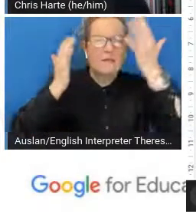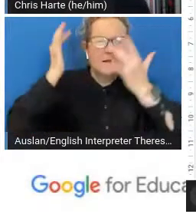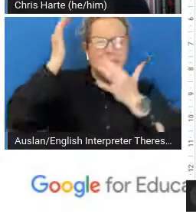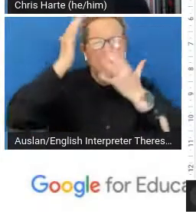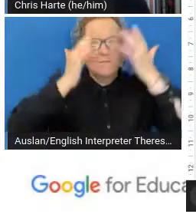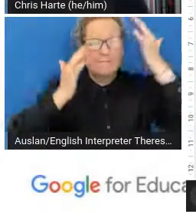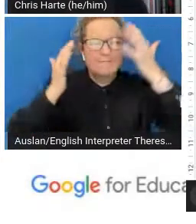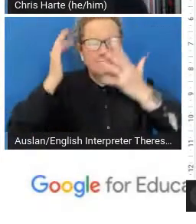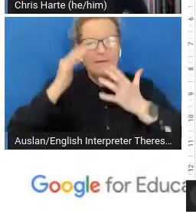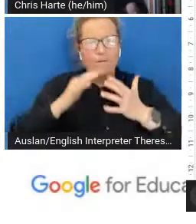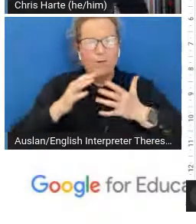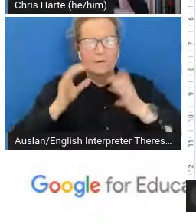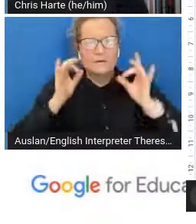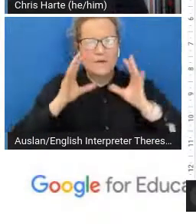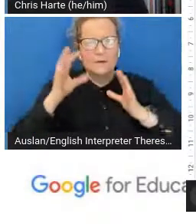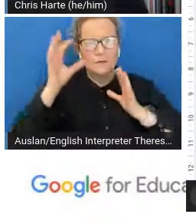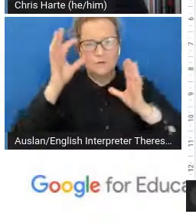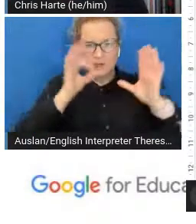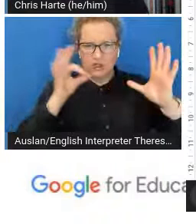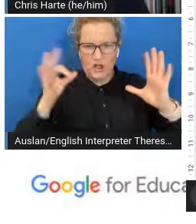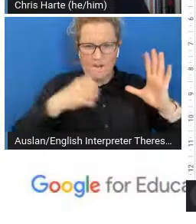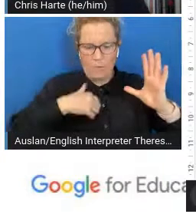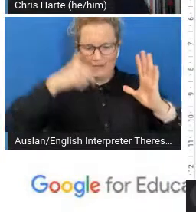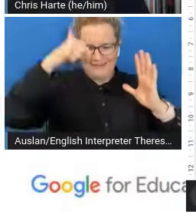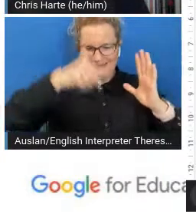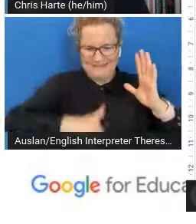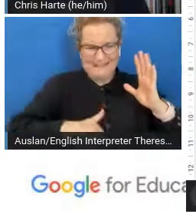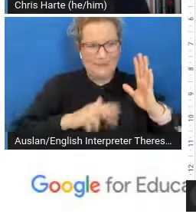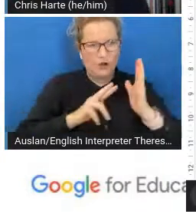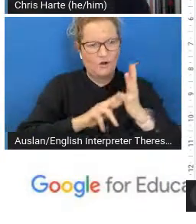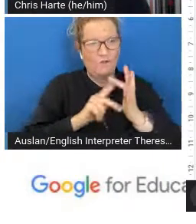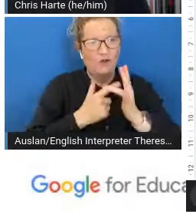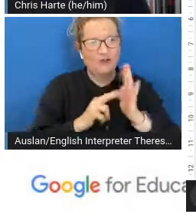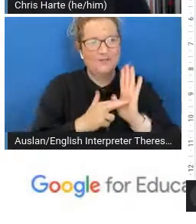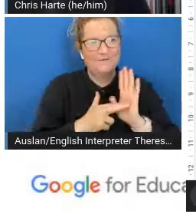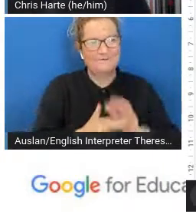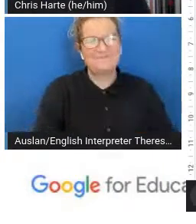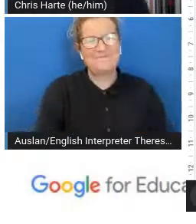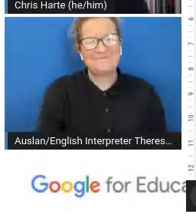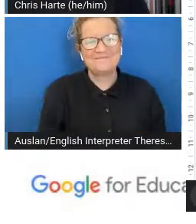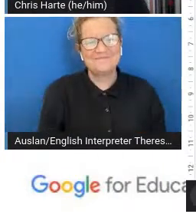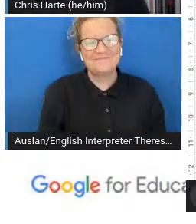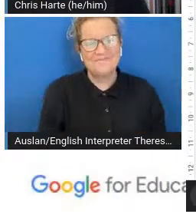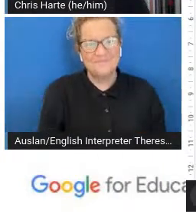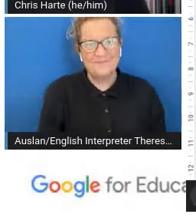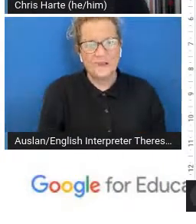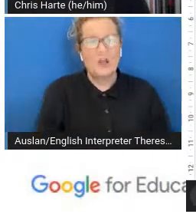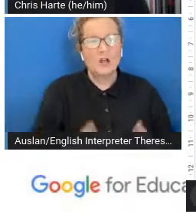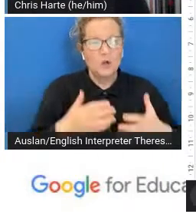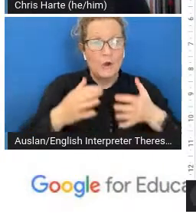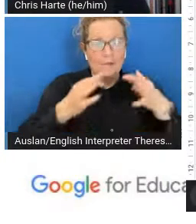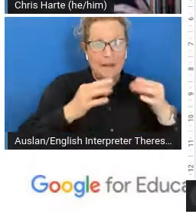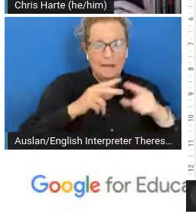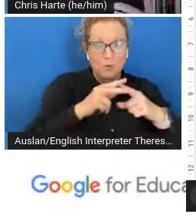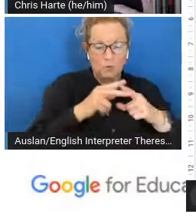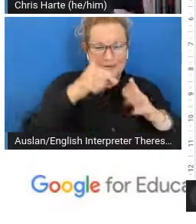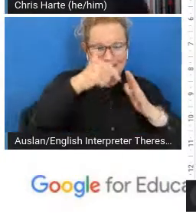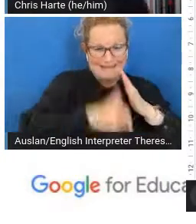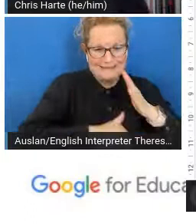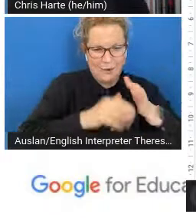you're starting to design a more detailed version of this. So in terms of planning tools, we've got the detail planner, we've got